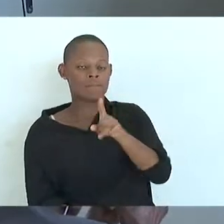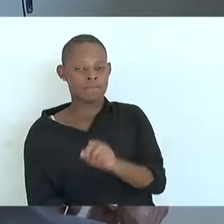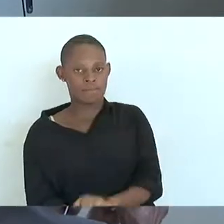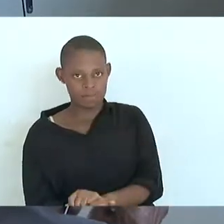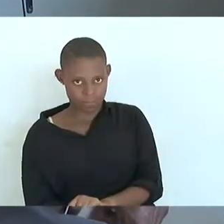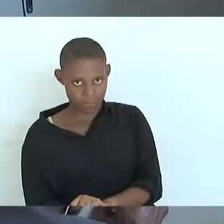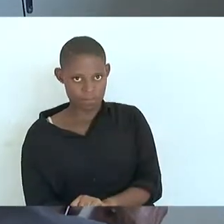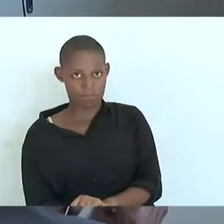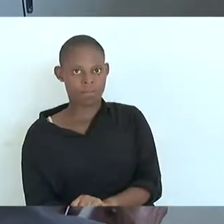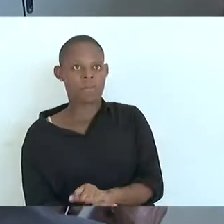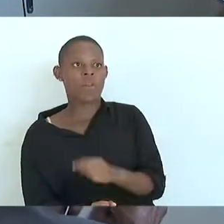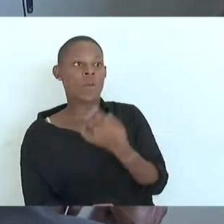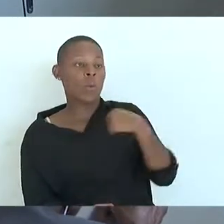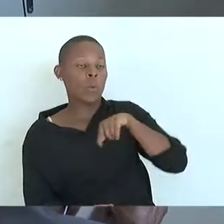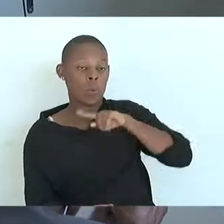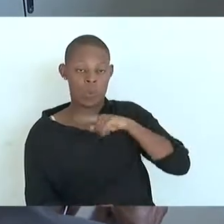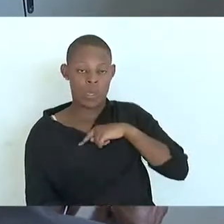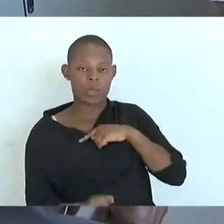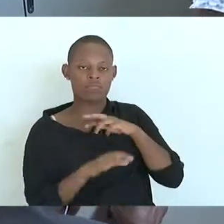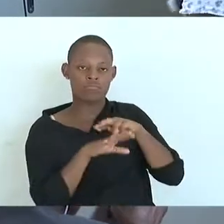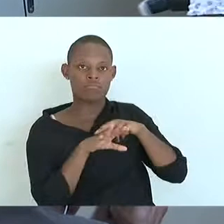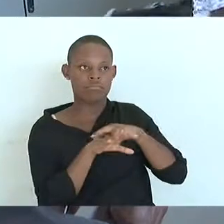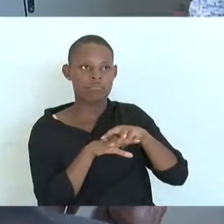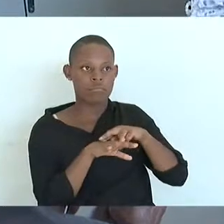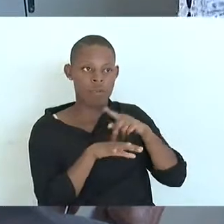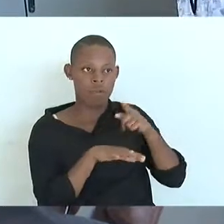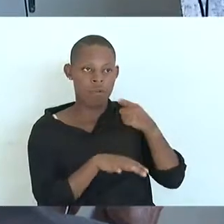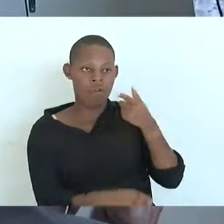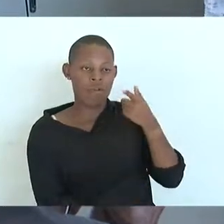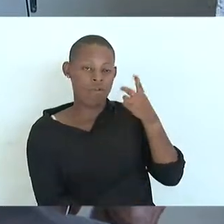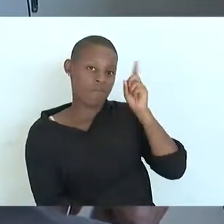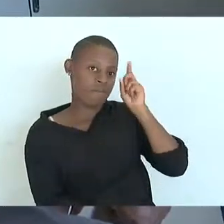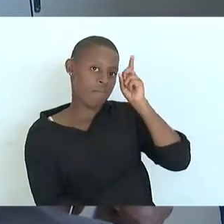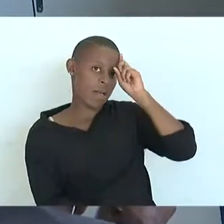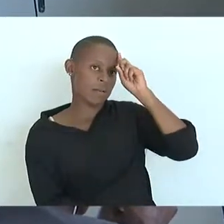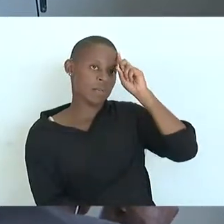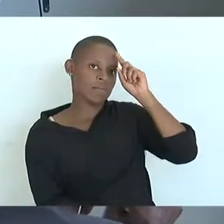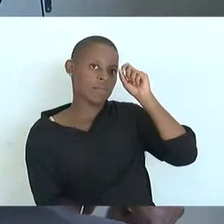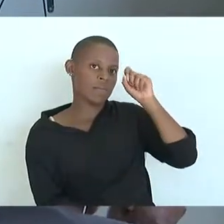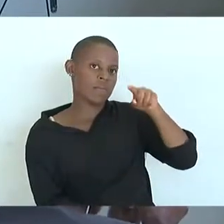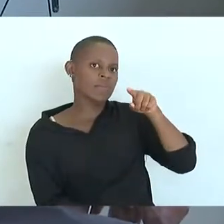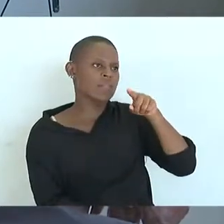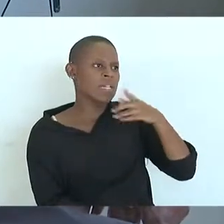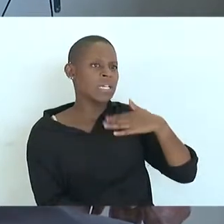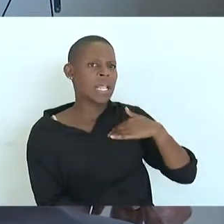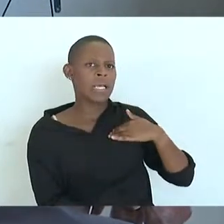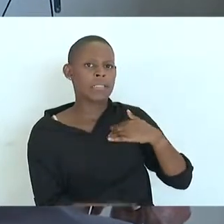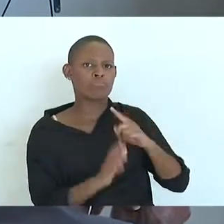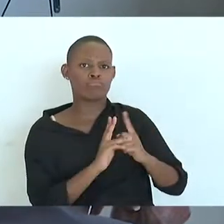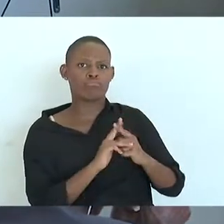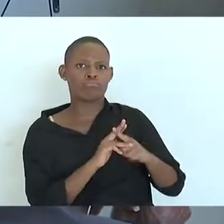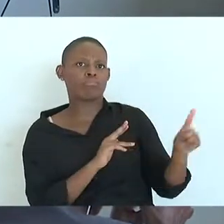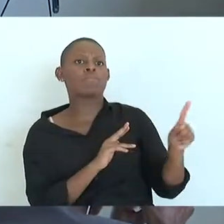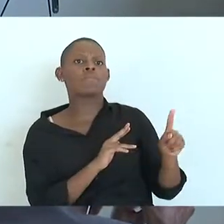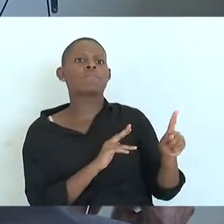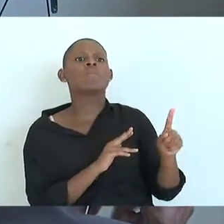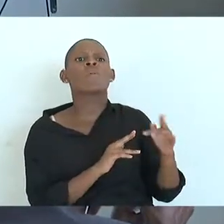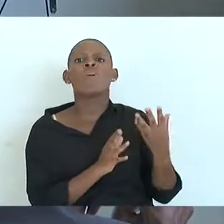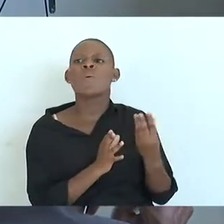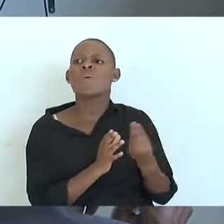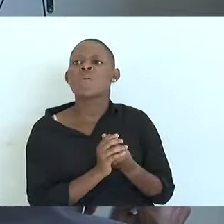ukuthi thina sizwe esimnyama kungathi siyayibalekela into ehlanganiswe nemvelo.